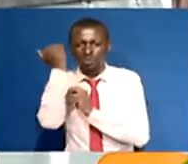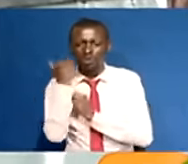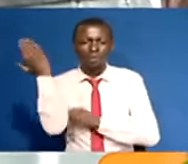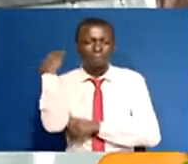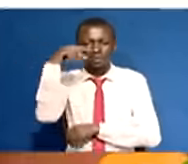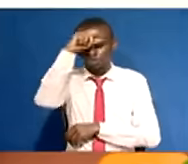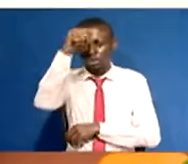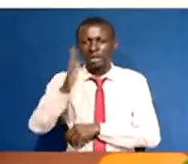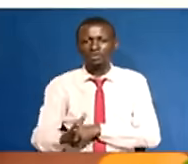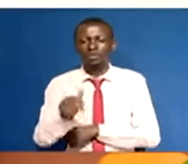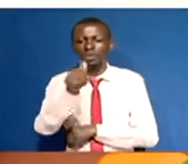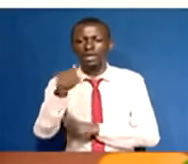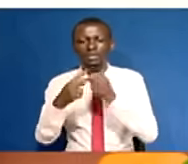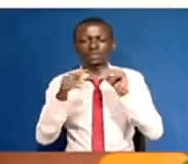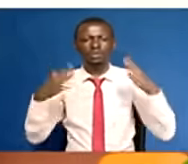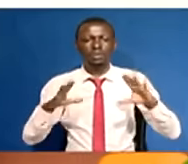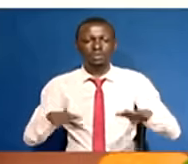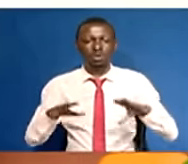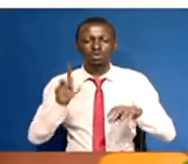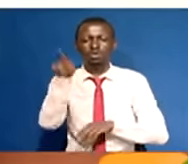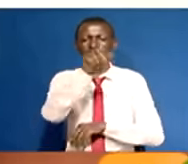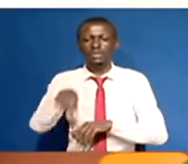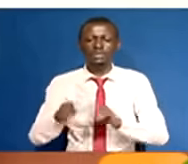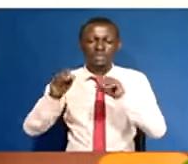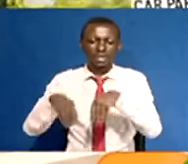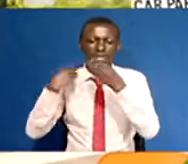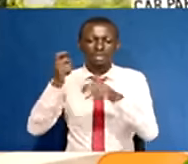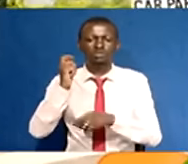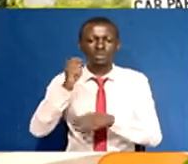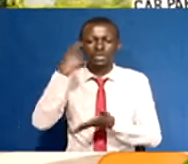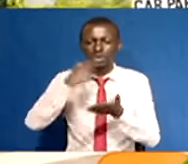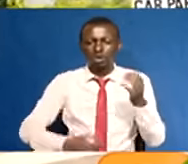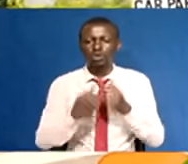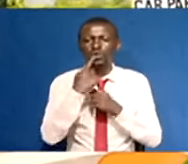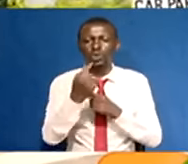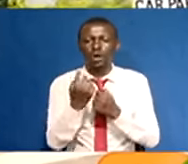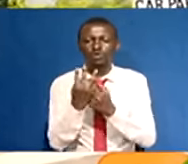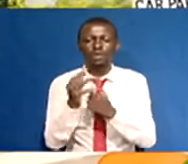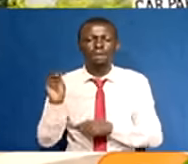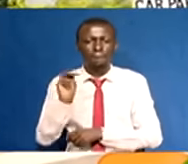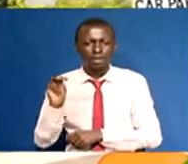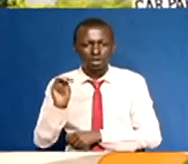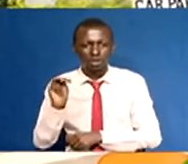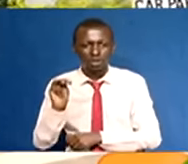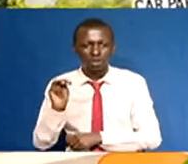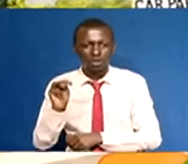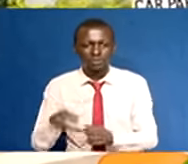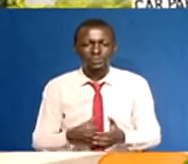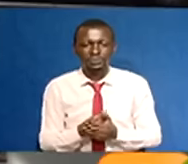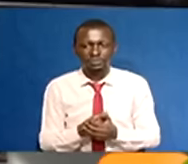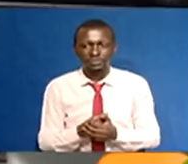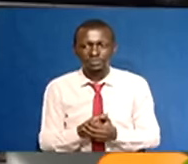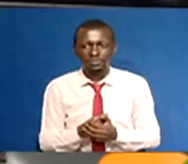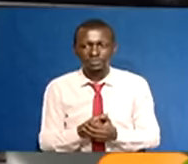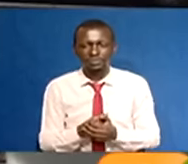county boss and seven others over irregularly awarding tenders worth 140 million shillings to Top Image Media